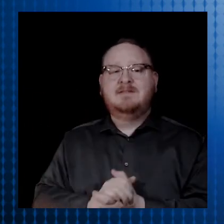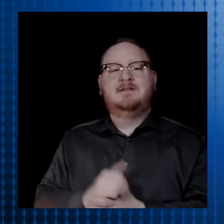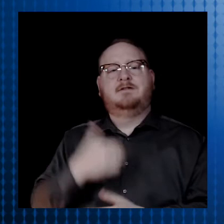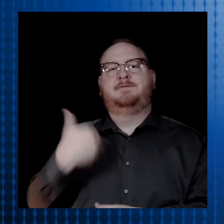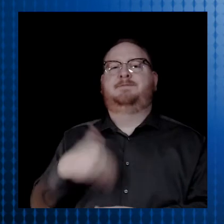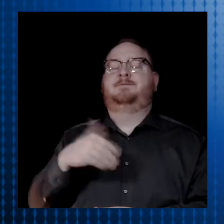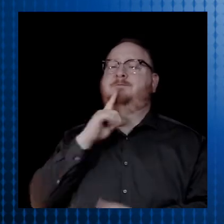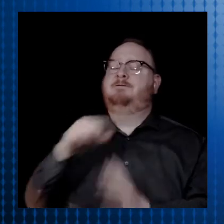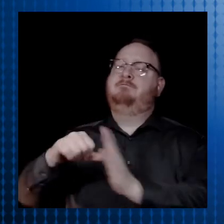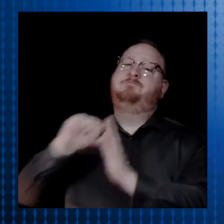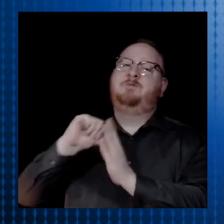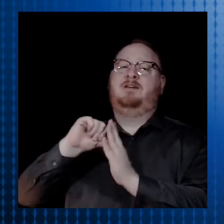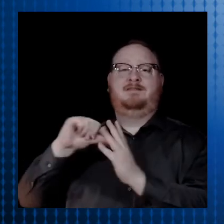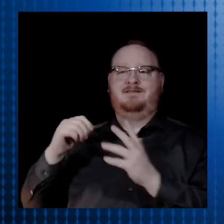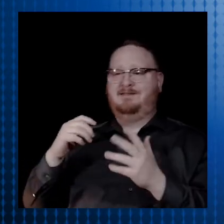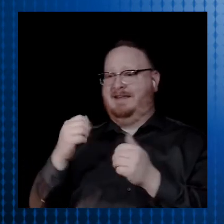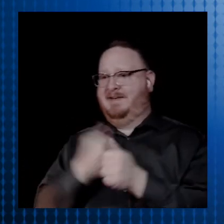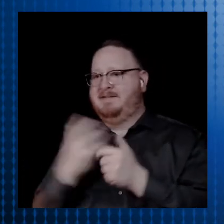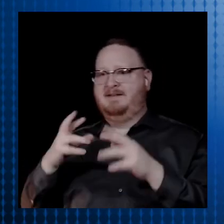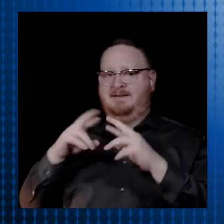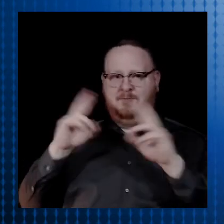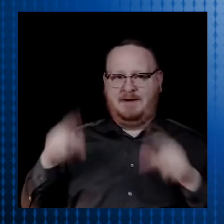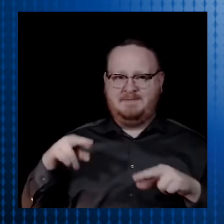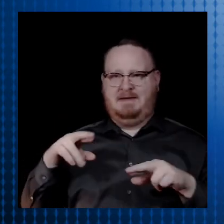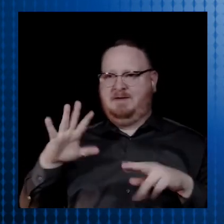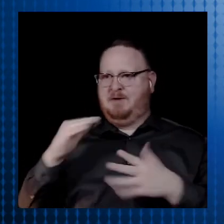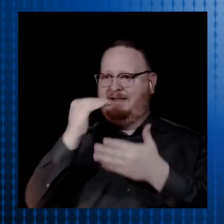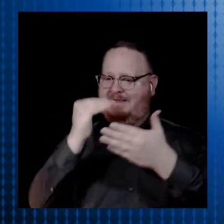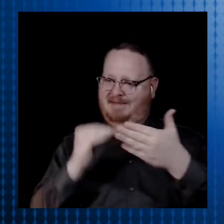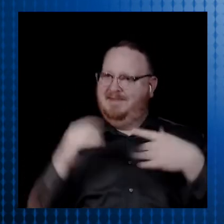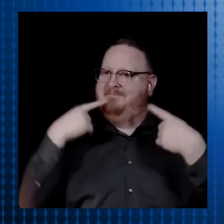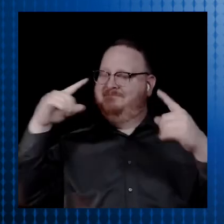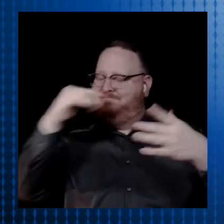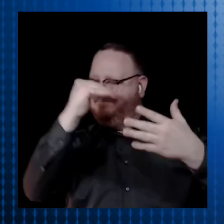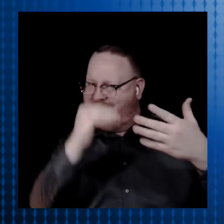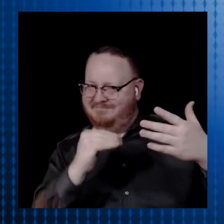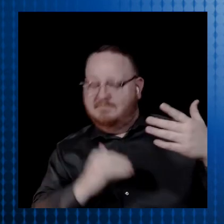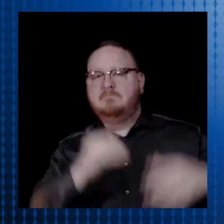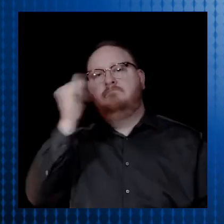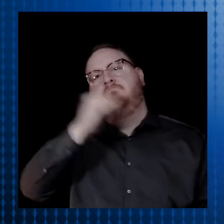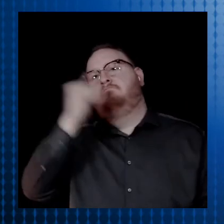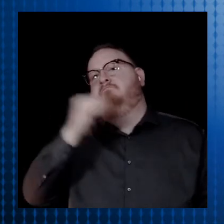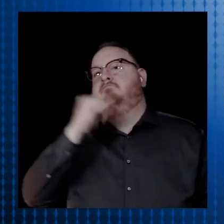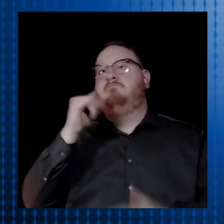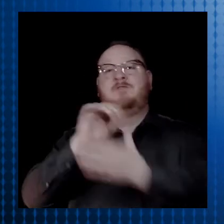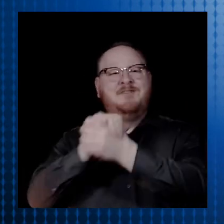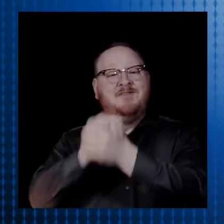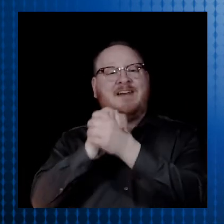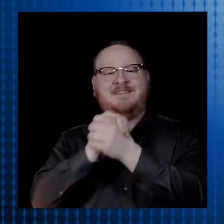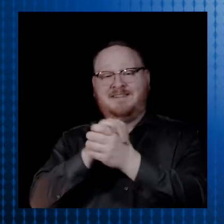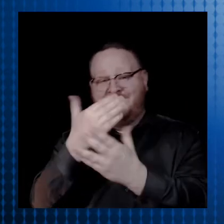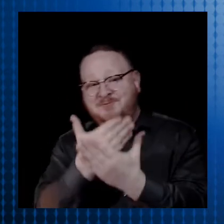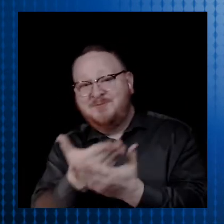with the resume of everybody that was honored this evening. Congratulations, congratulations